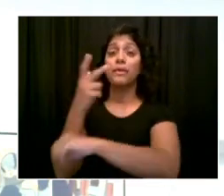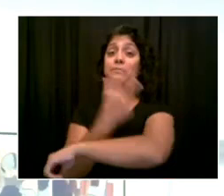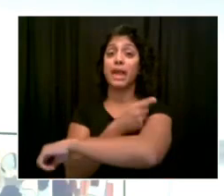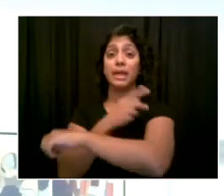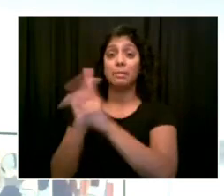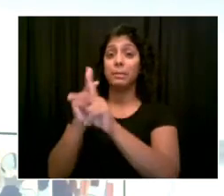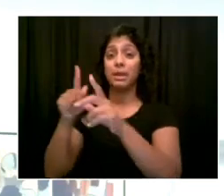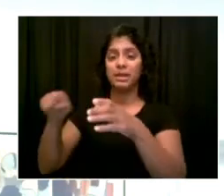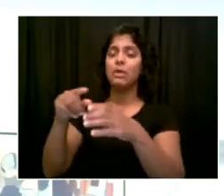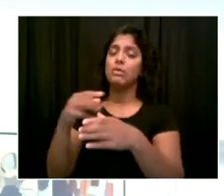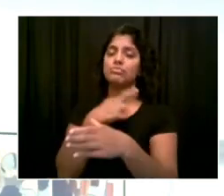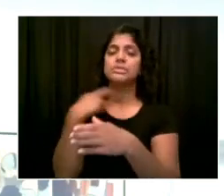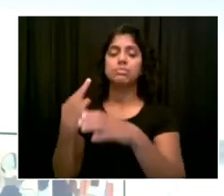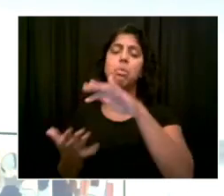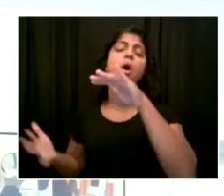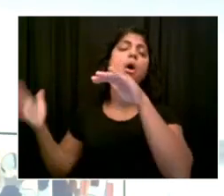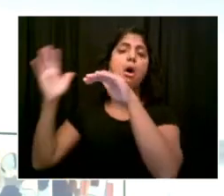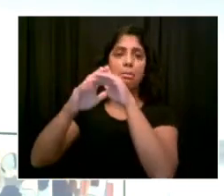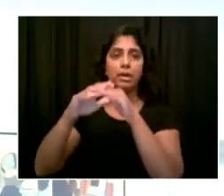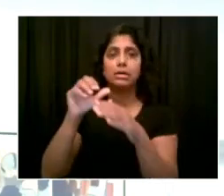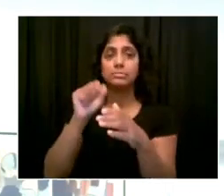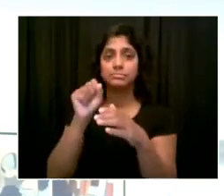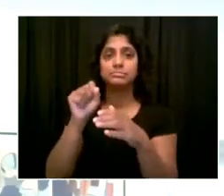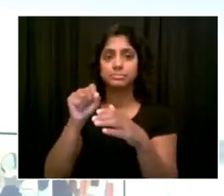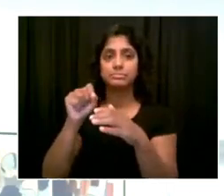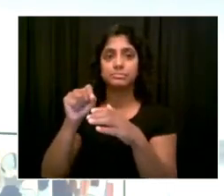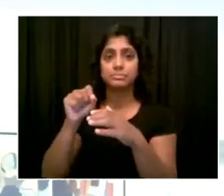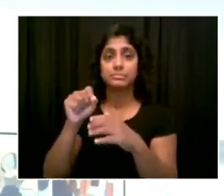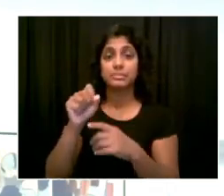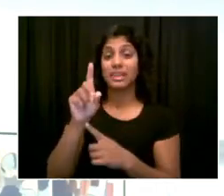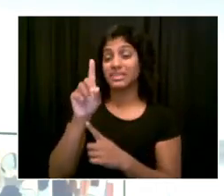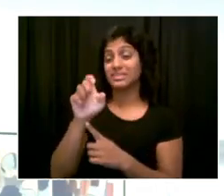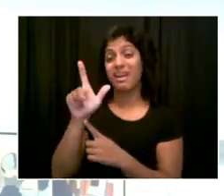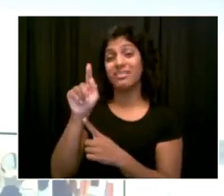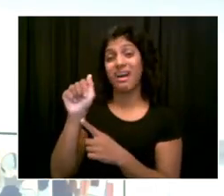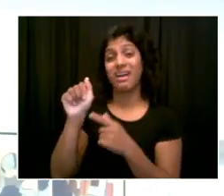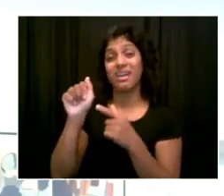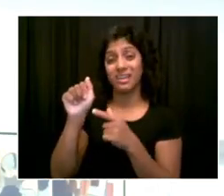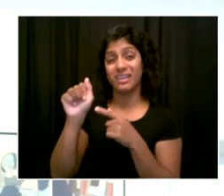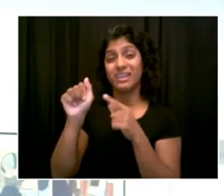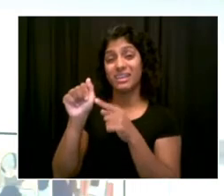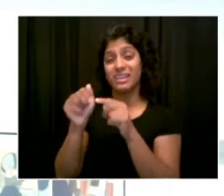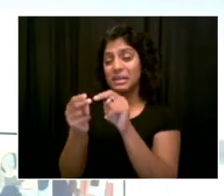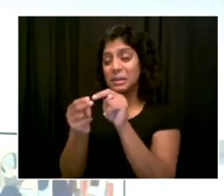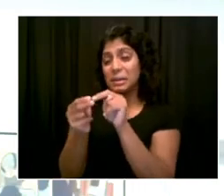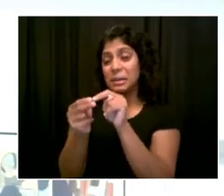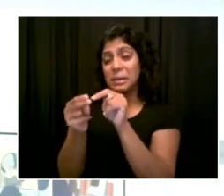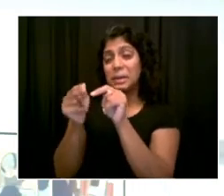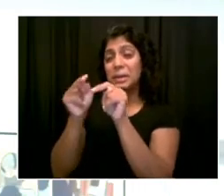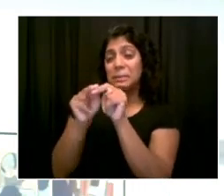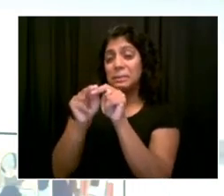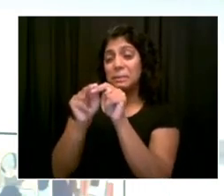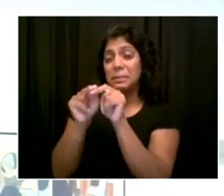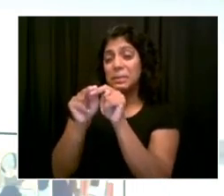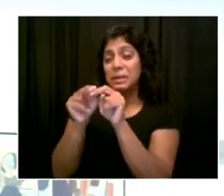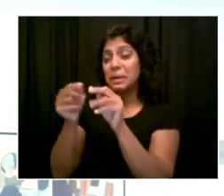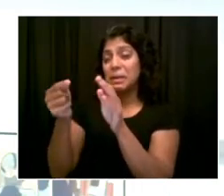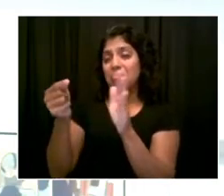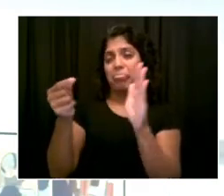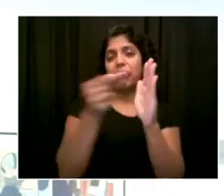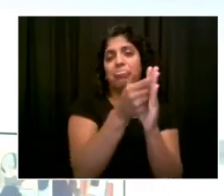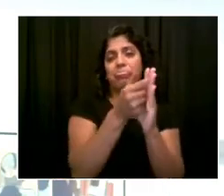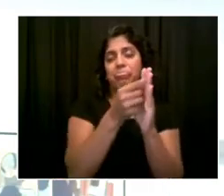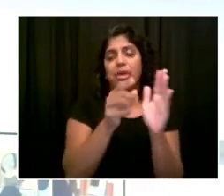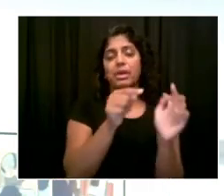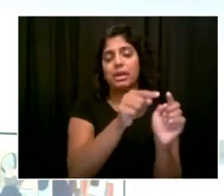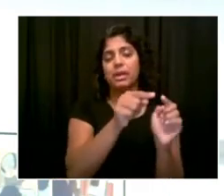as well. However, it's very important to distinguish breakthrough infections from breakthrough disease. The